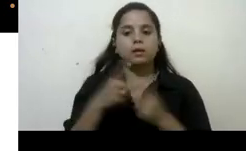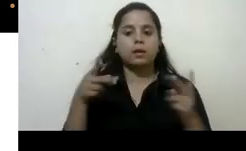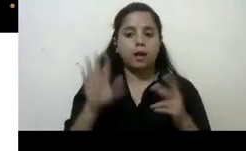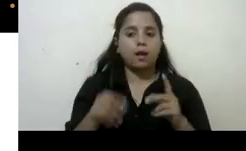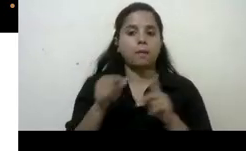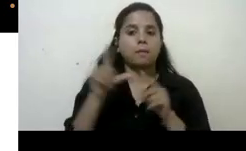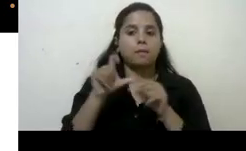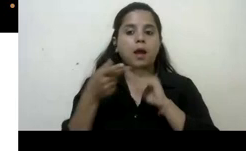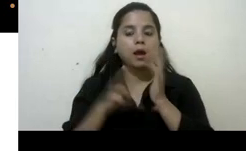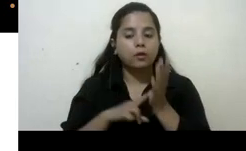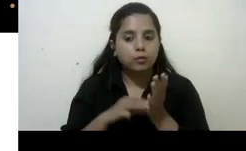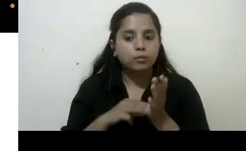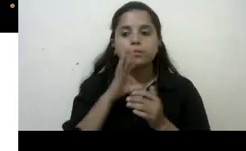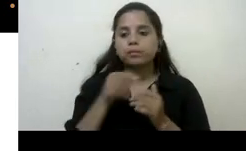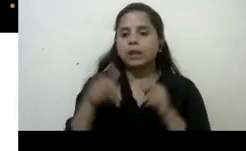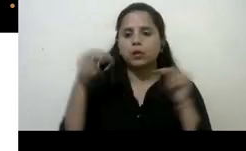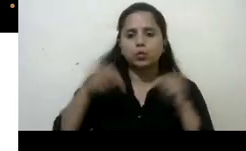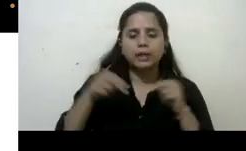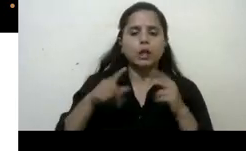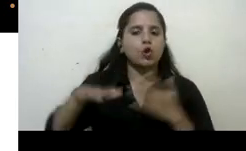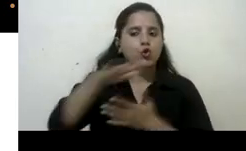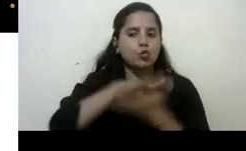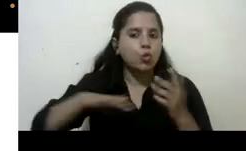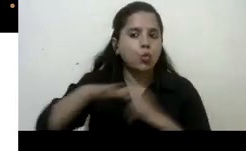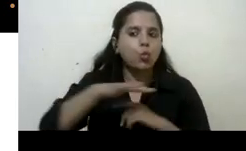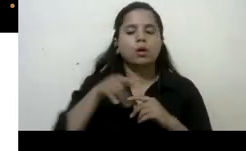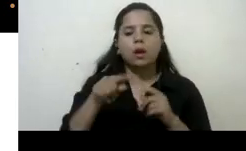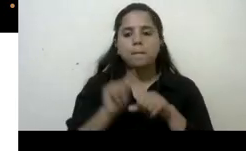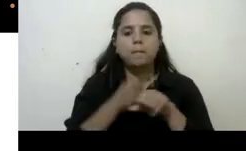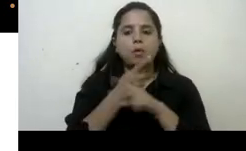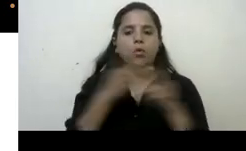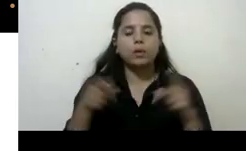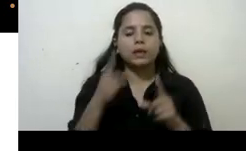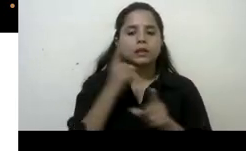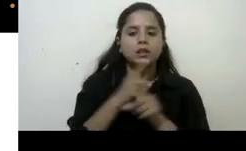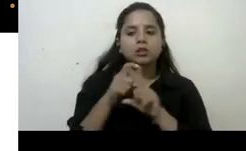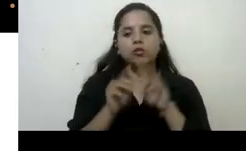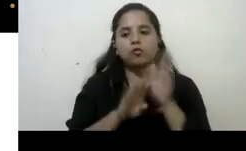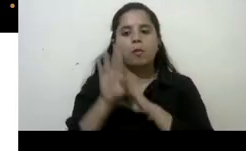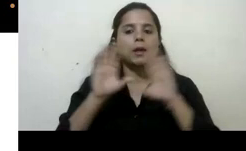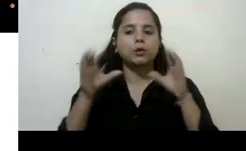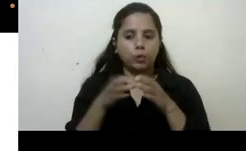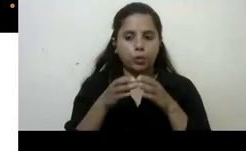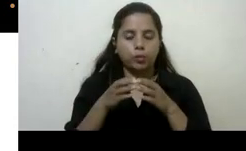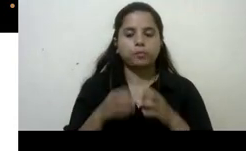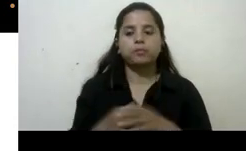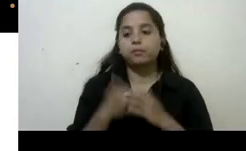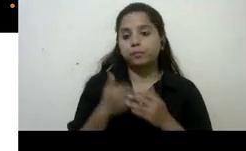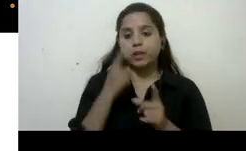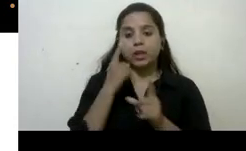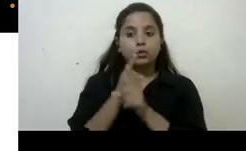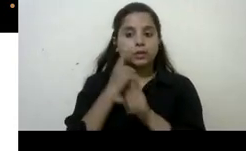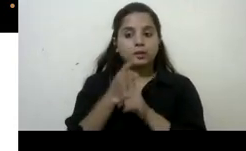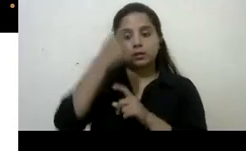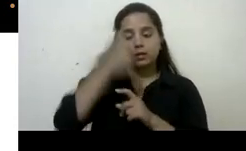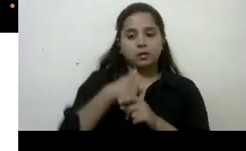us need-based, ongoing, local opportunities through teacher development groups. As a teacher, I was